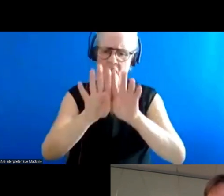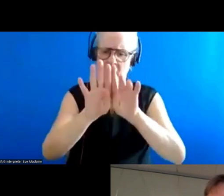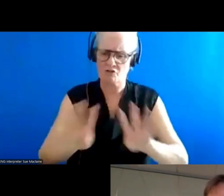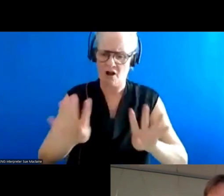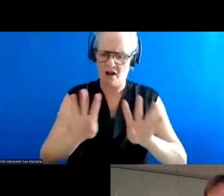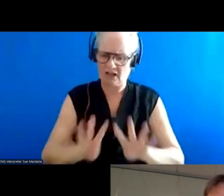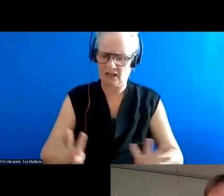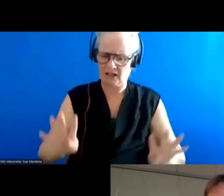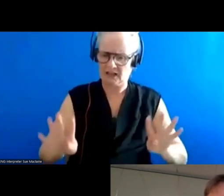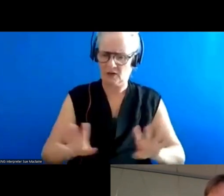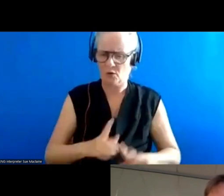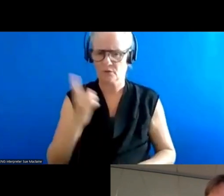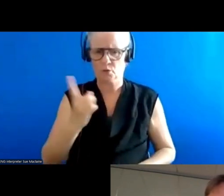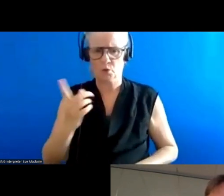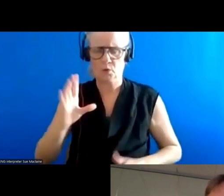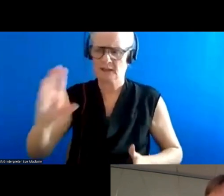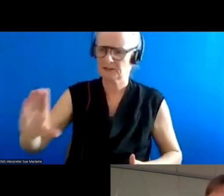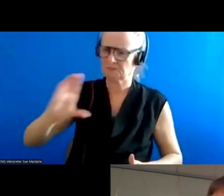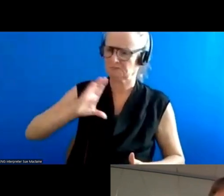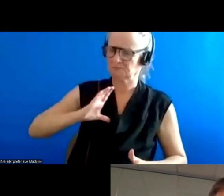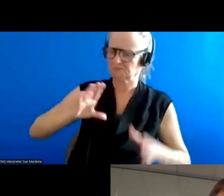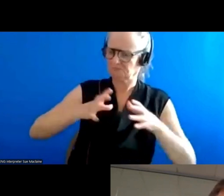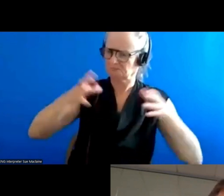a hierarchy.